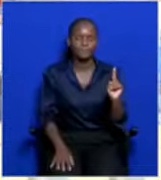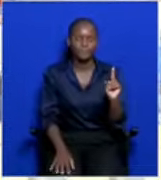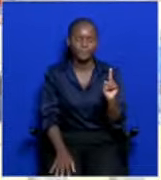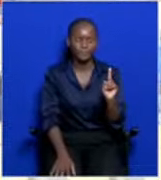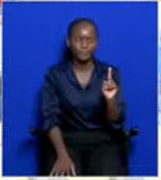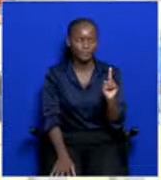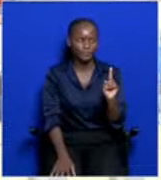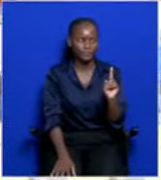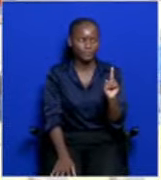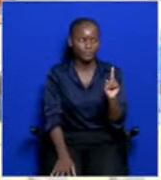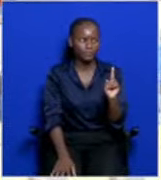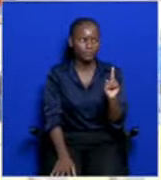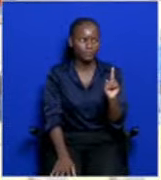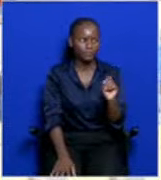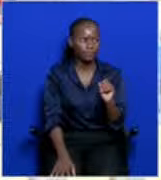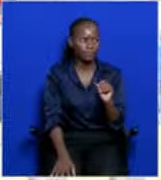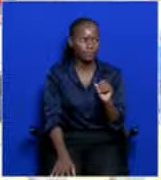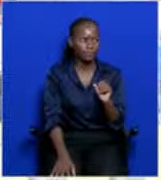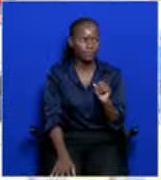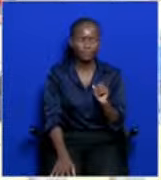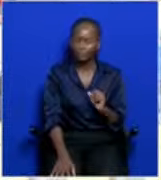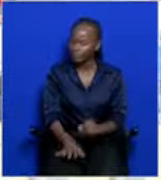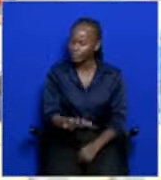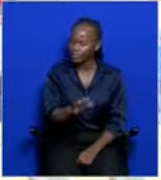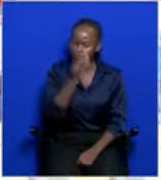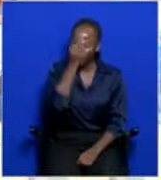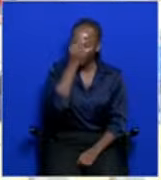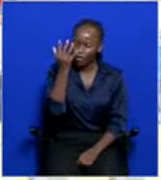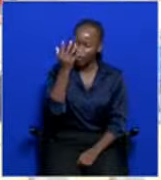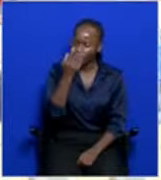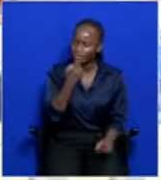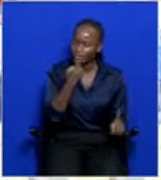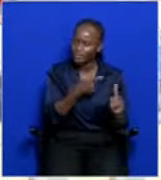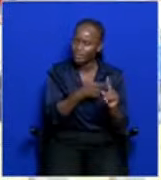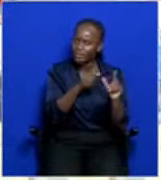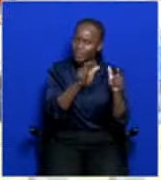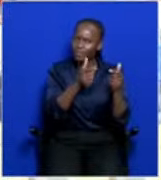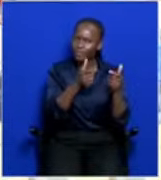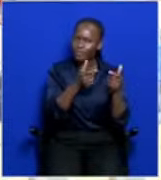oh gosh, I forget what it was now.